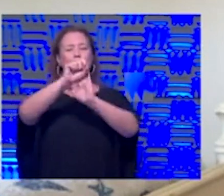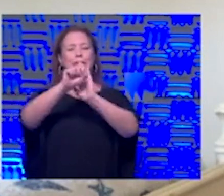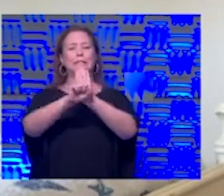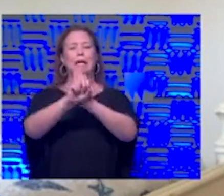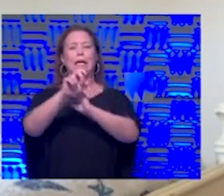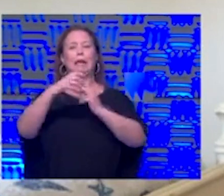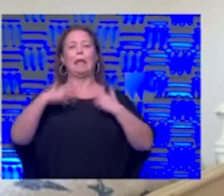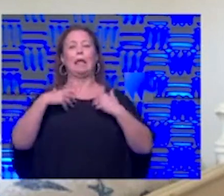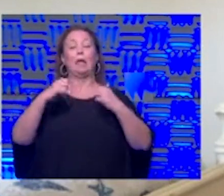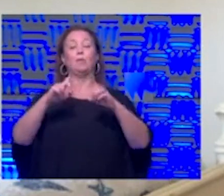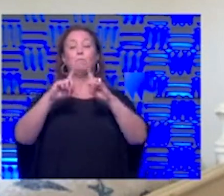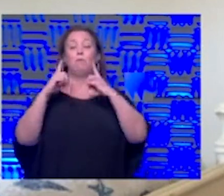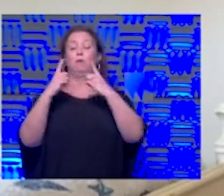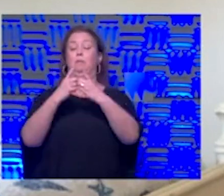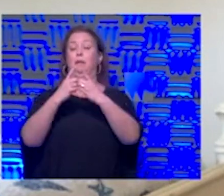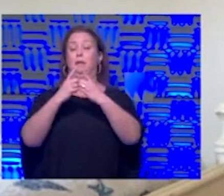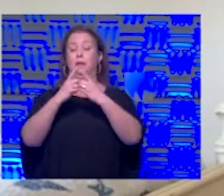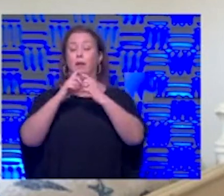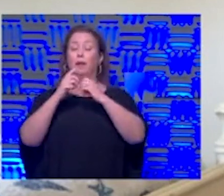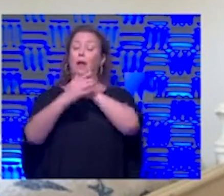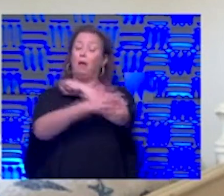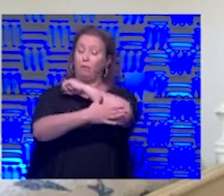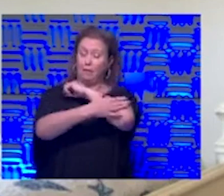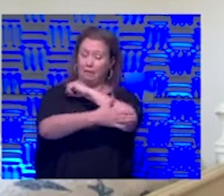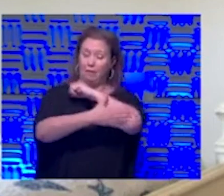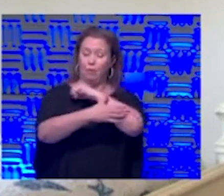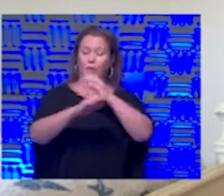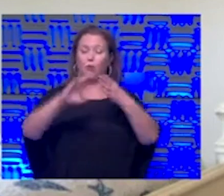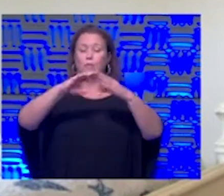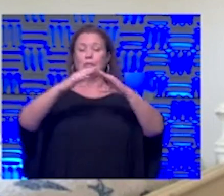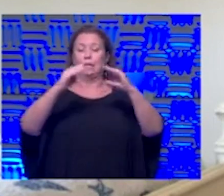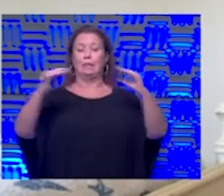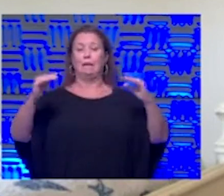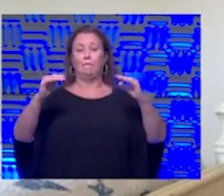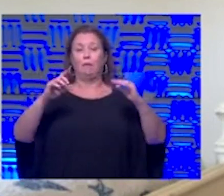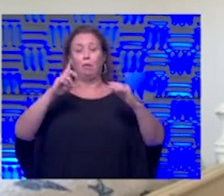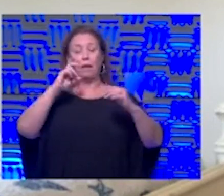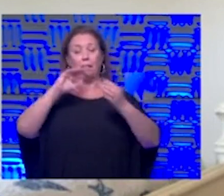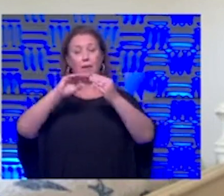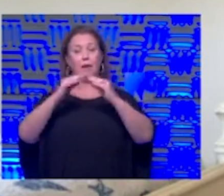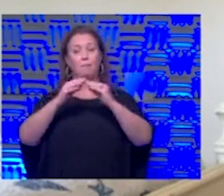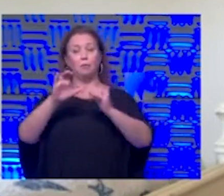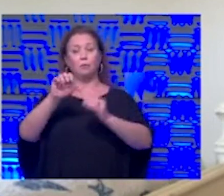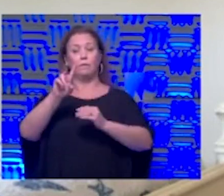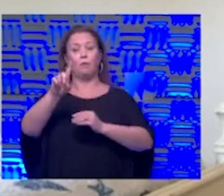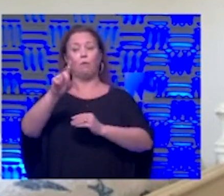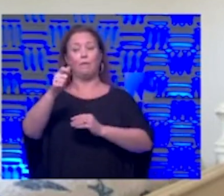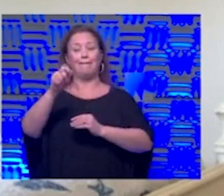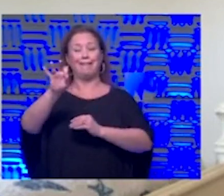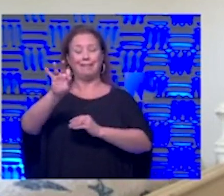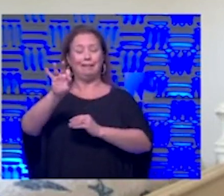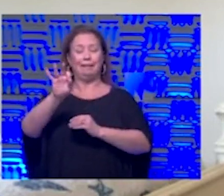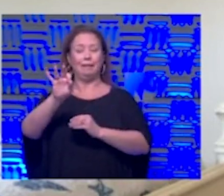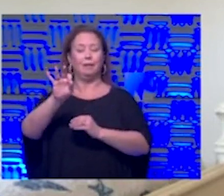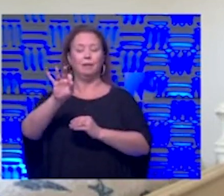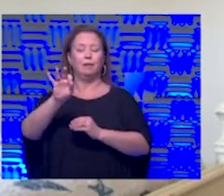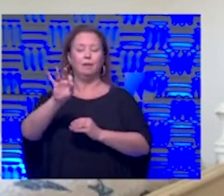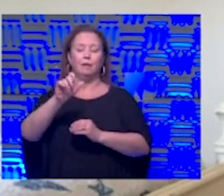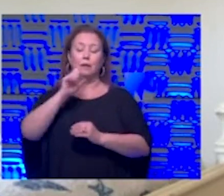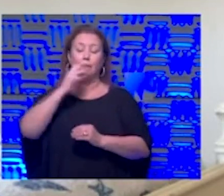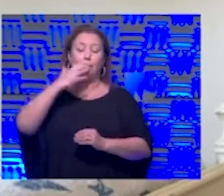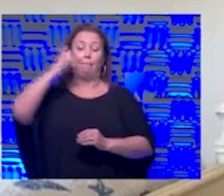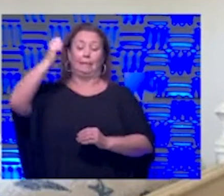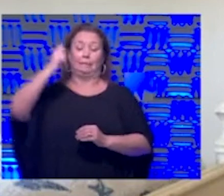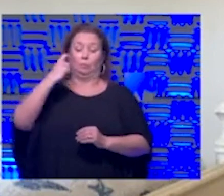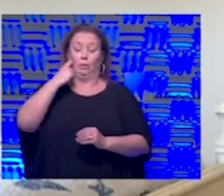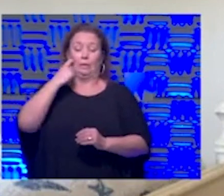departments and maybe looking at even the county or city level of the incidence of COVID-19. Although that's not the best and most up to